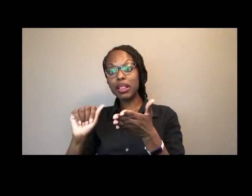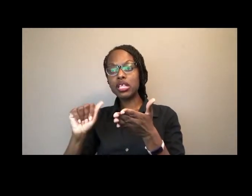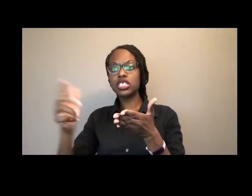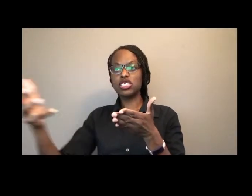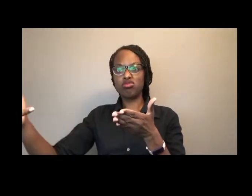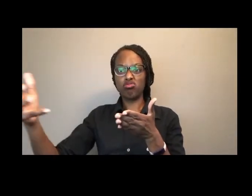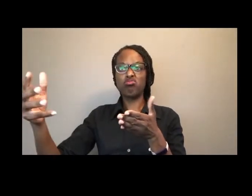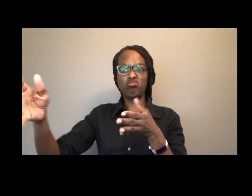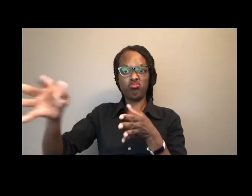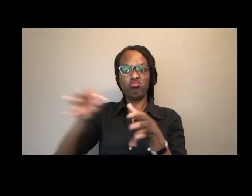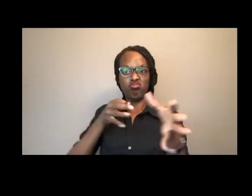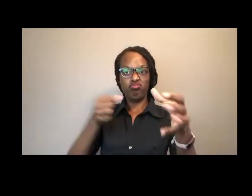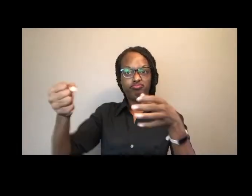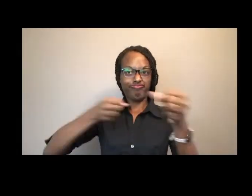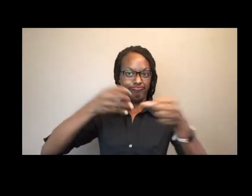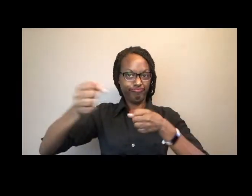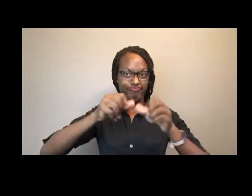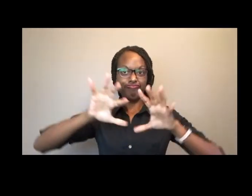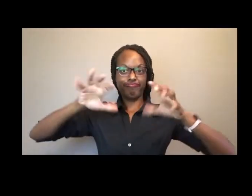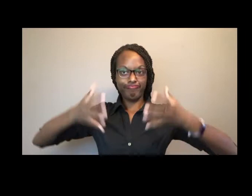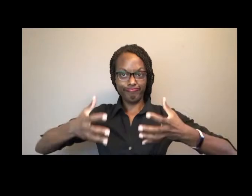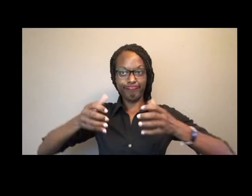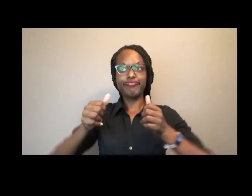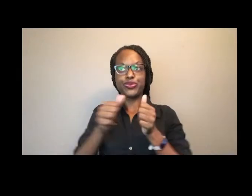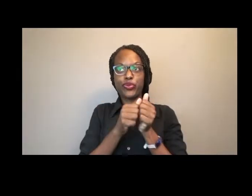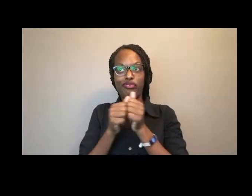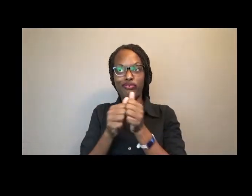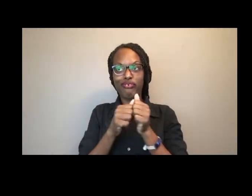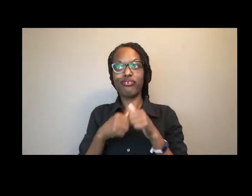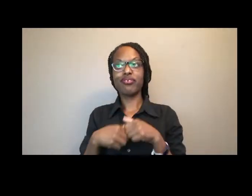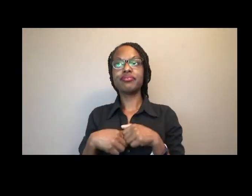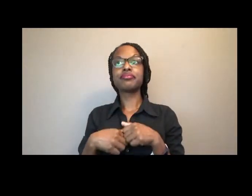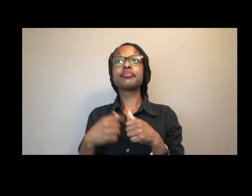with disabilities. I